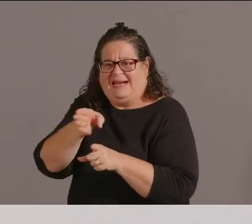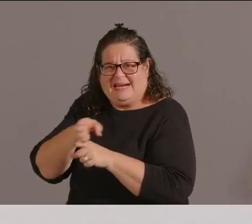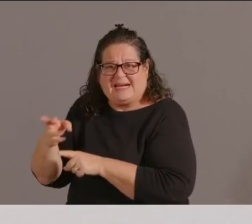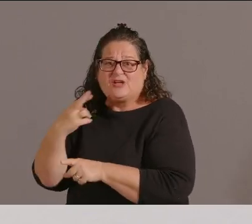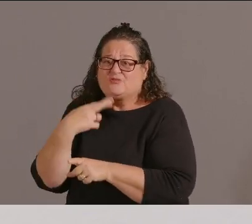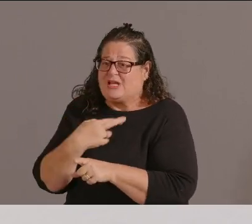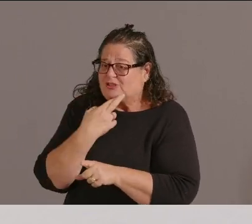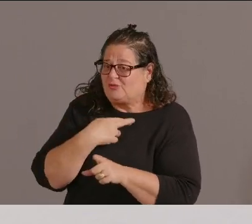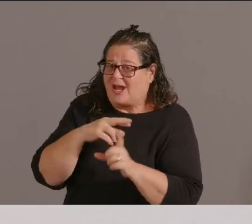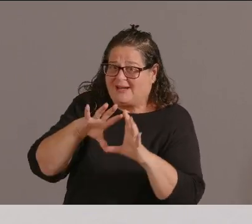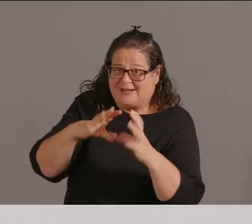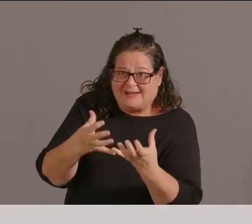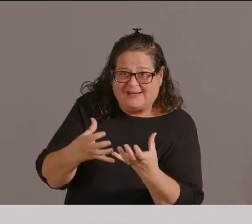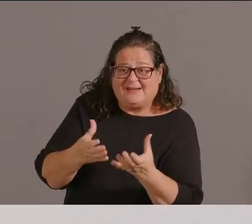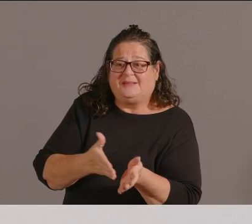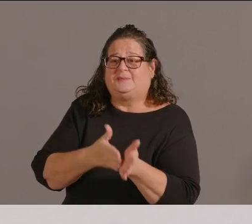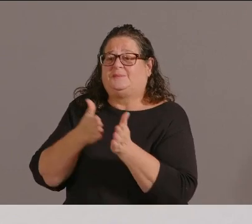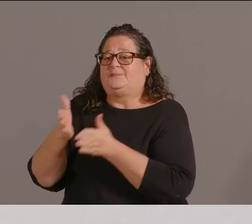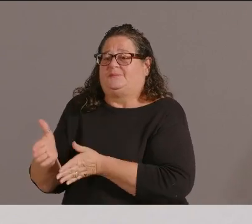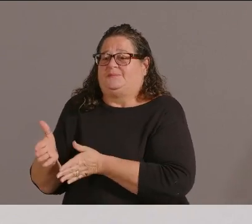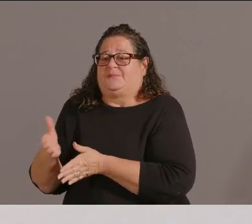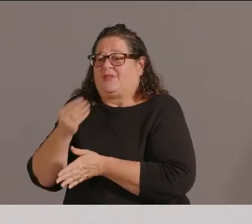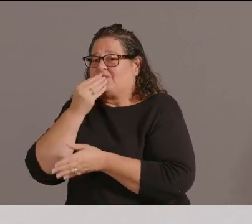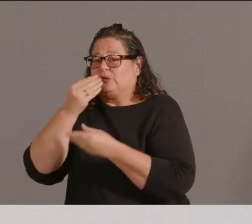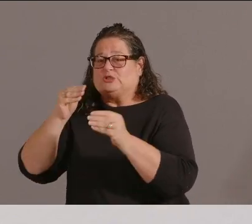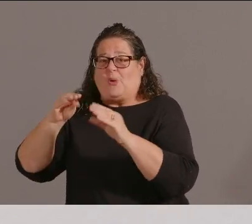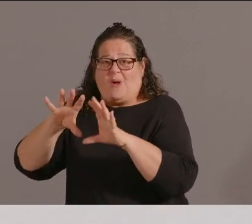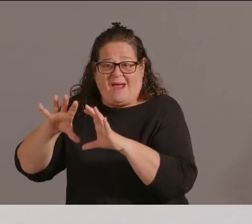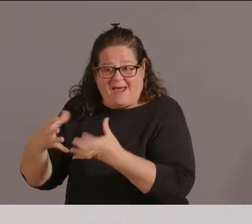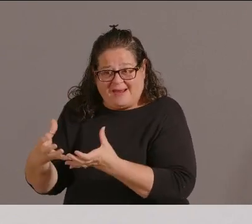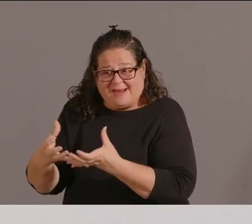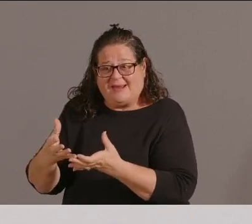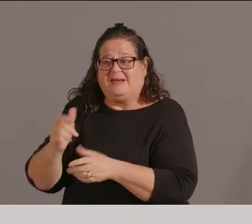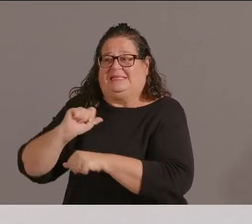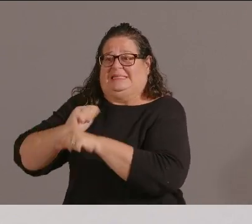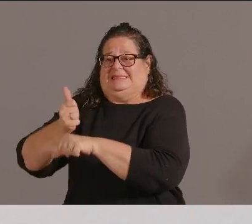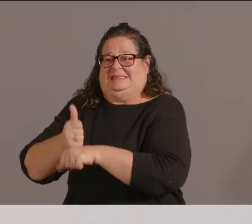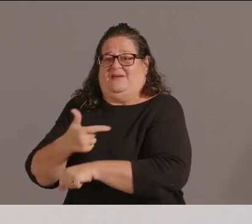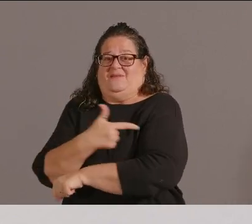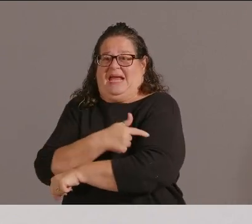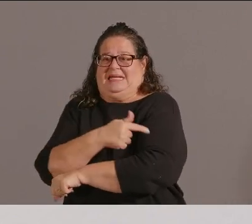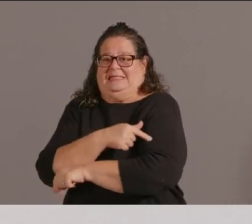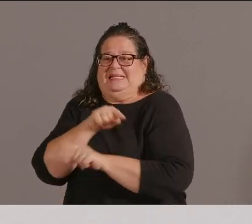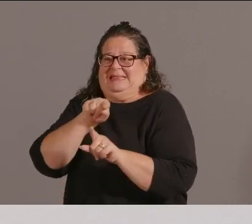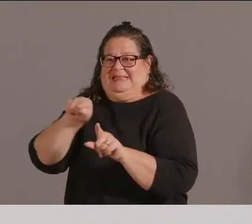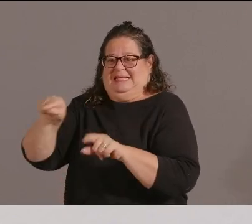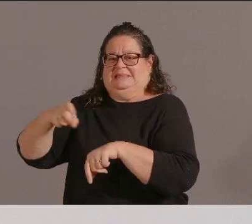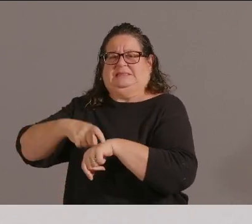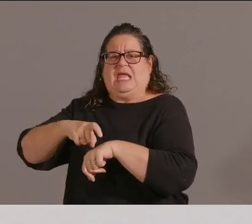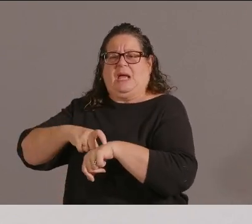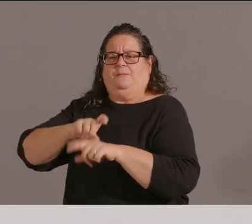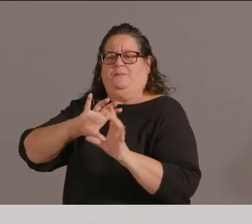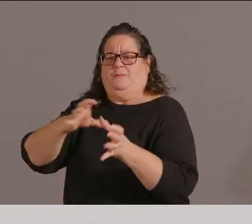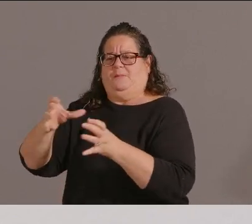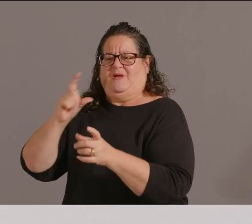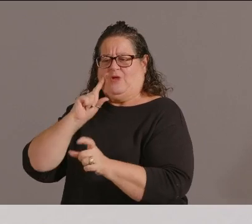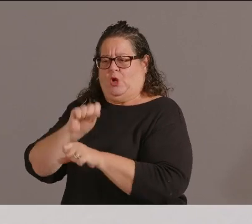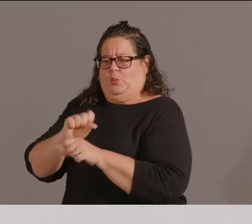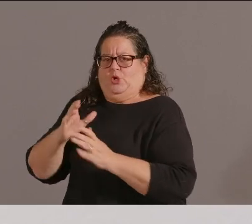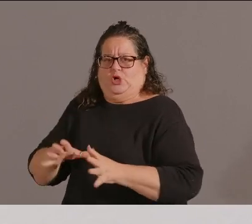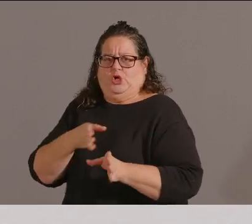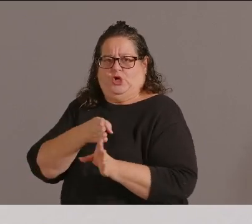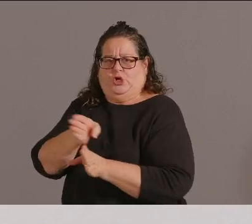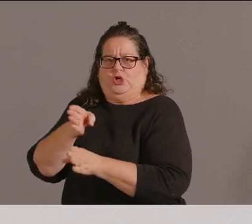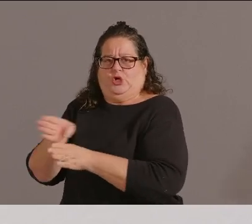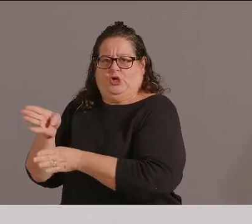stores, to schedule vaccination opportunities for their employees specifically. That will continue to